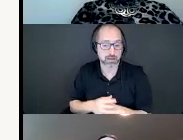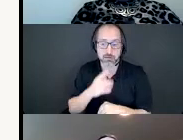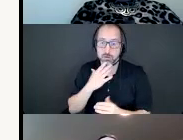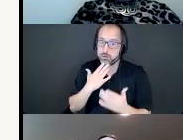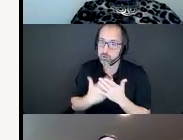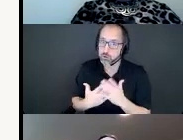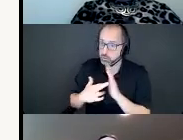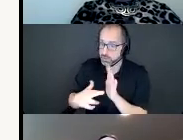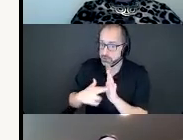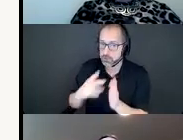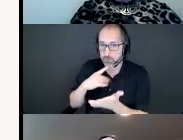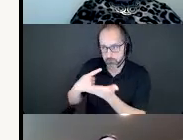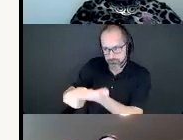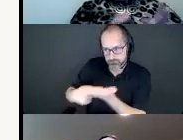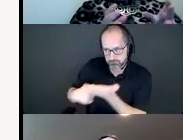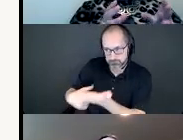adults.